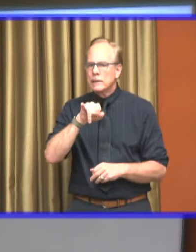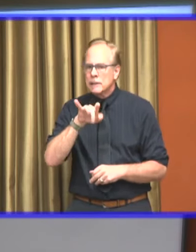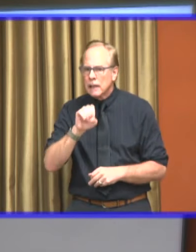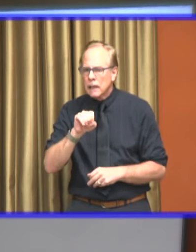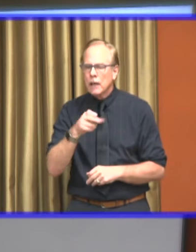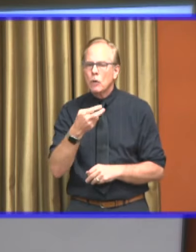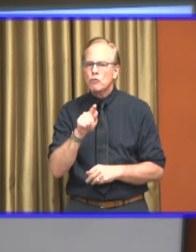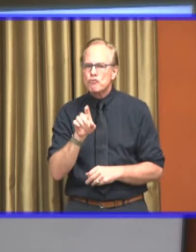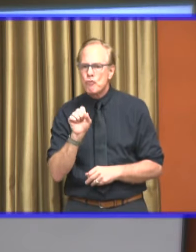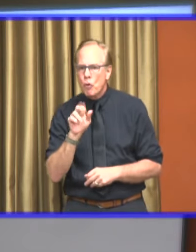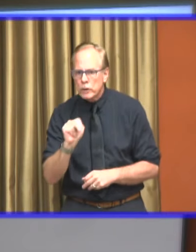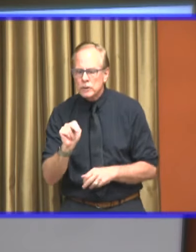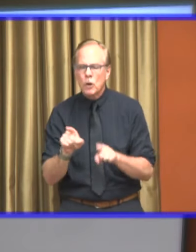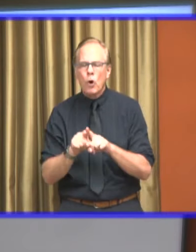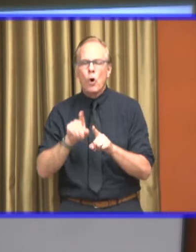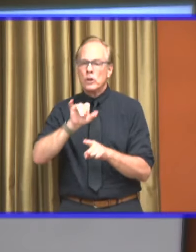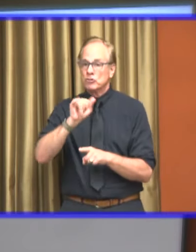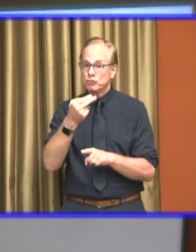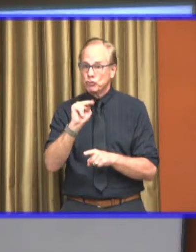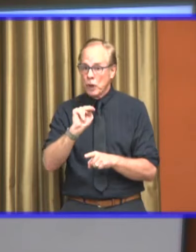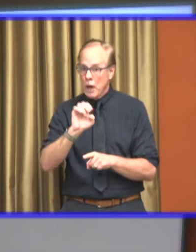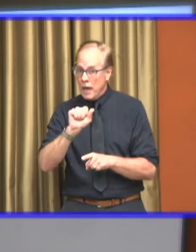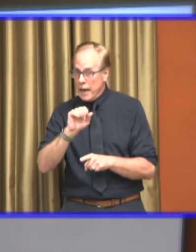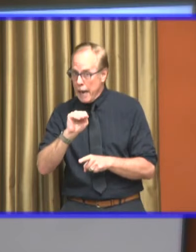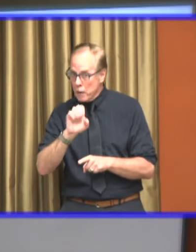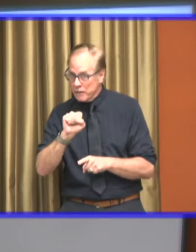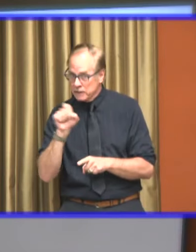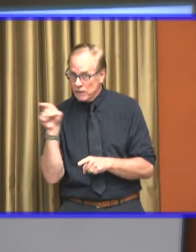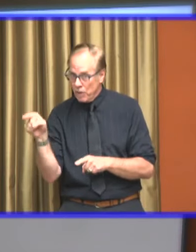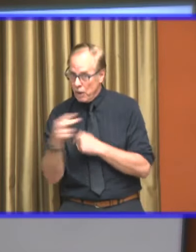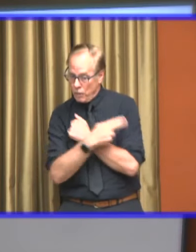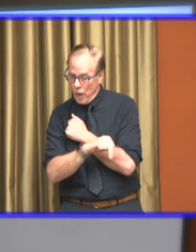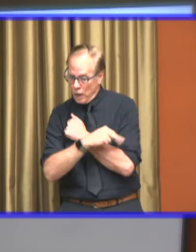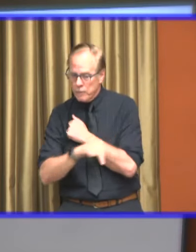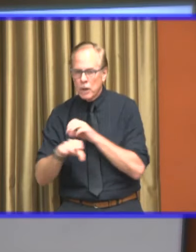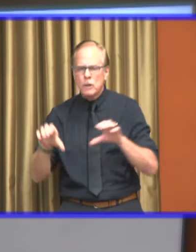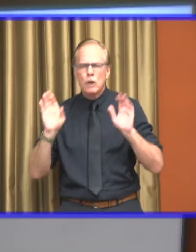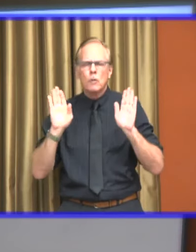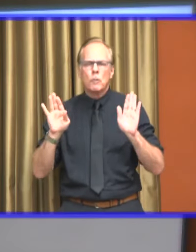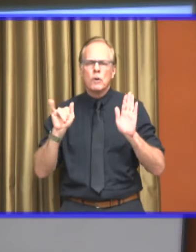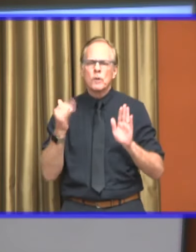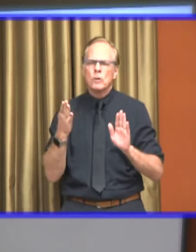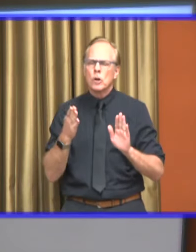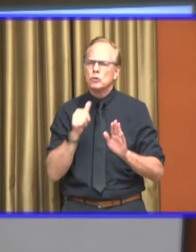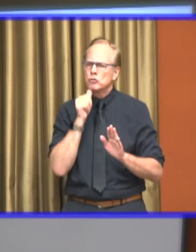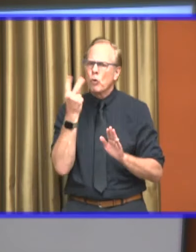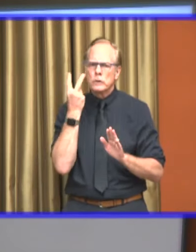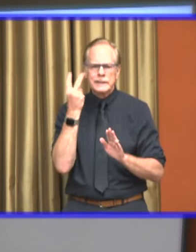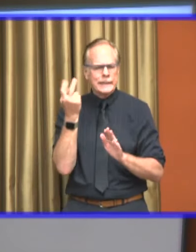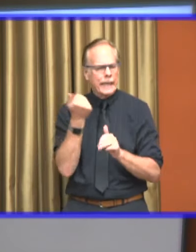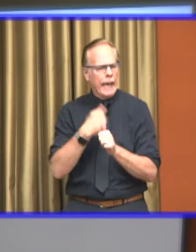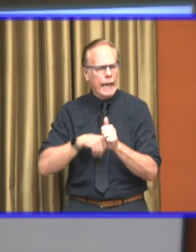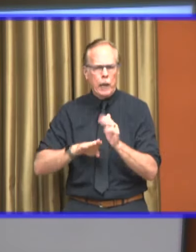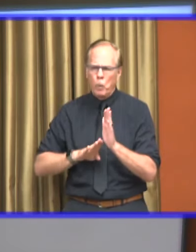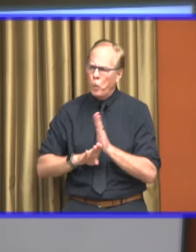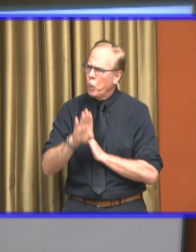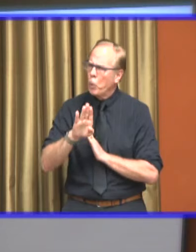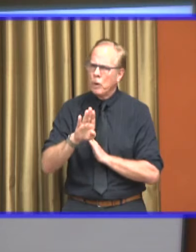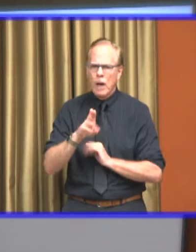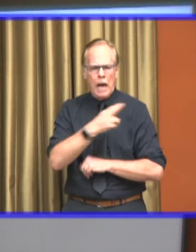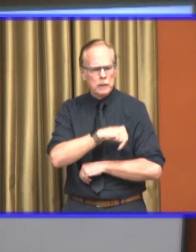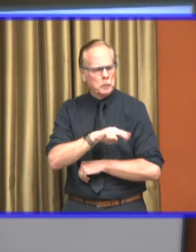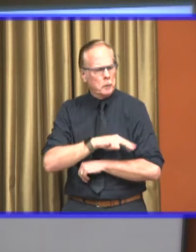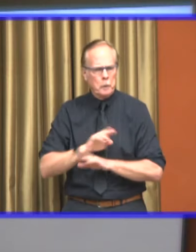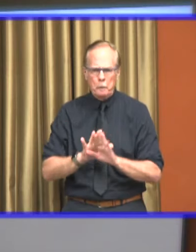John Amos at the hospital. They've done a tremendous job. And we don't see any kind of surge at the hospital whatsoever.